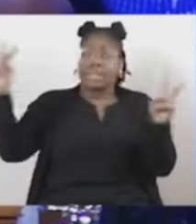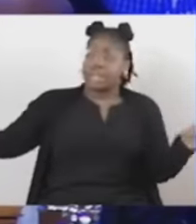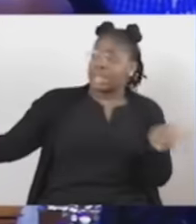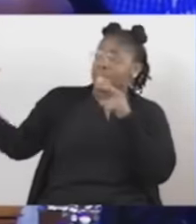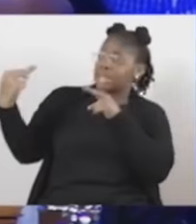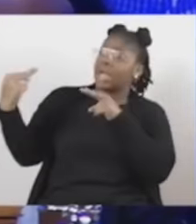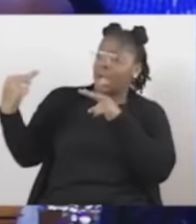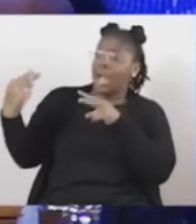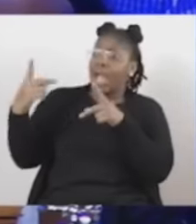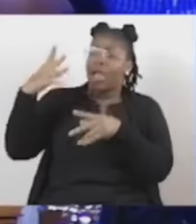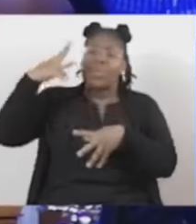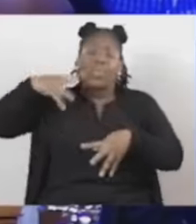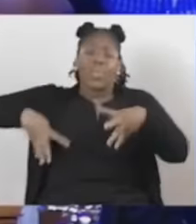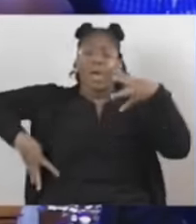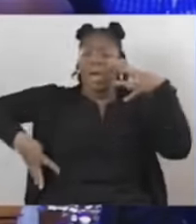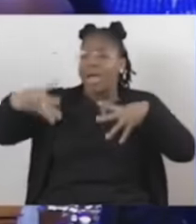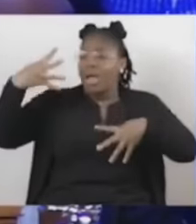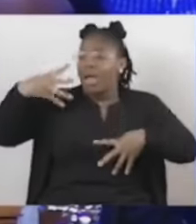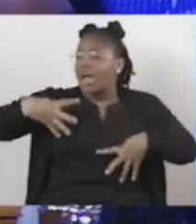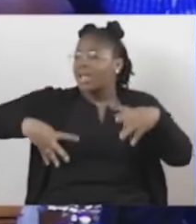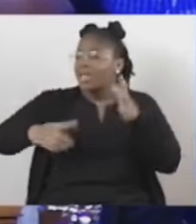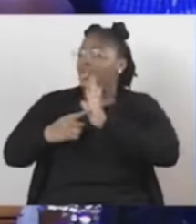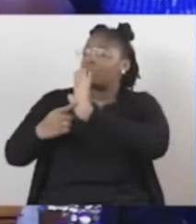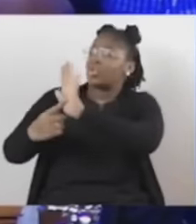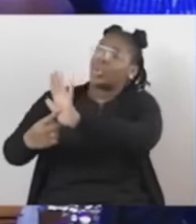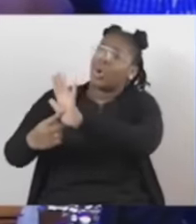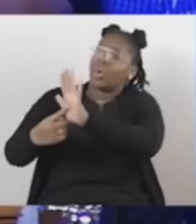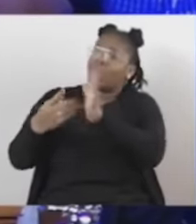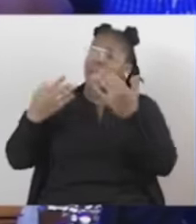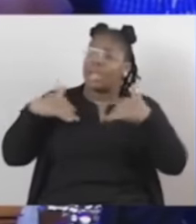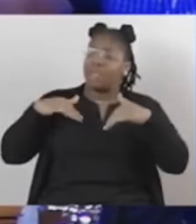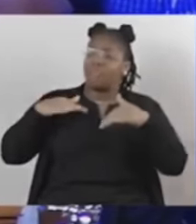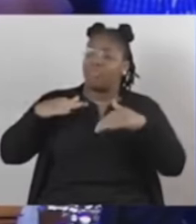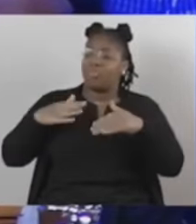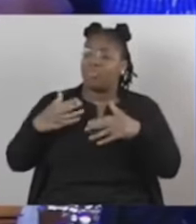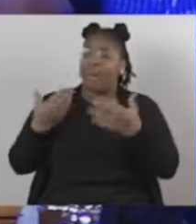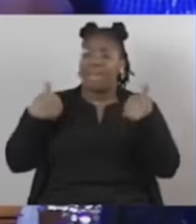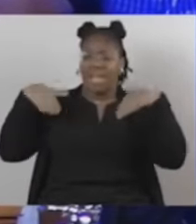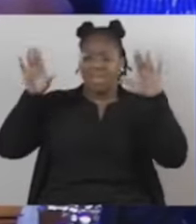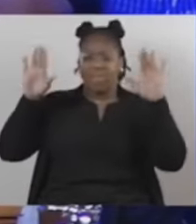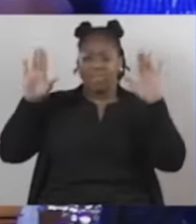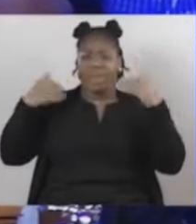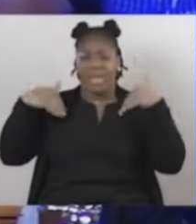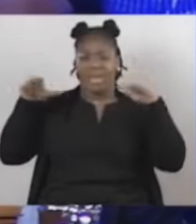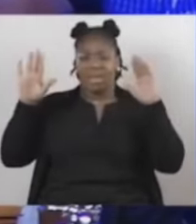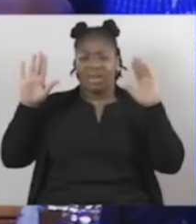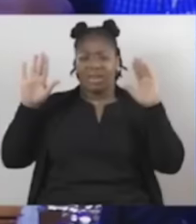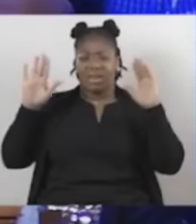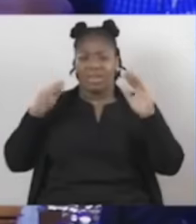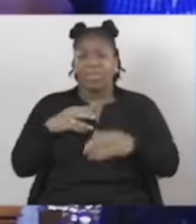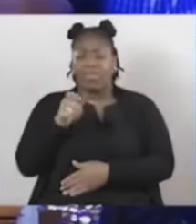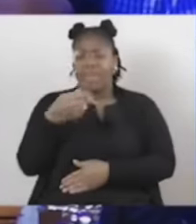he weeps as a sign of repentance. That's the story. I lifted briefly tonight to ask you but one